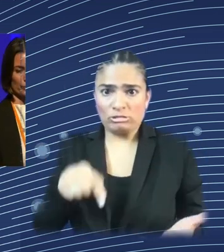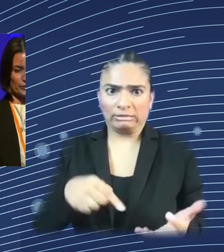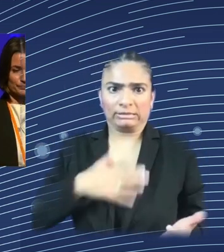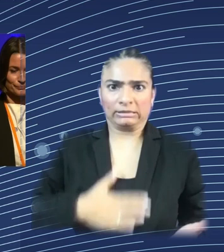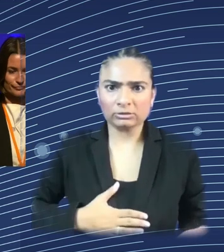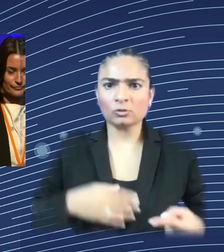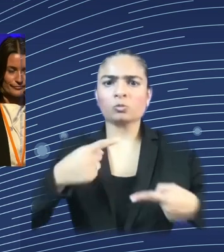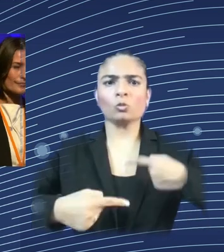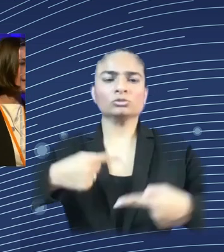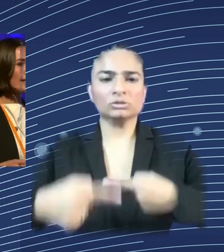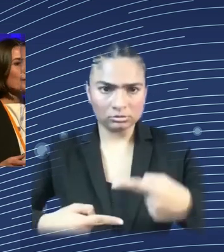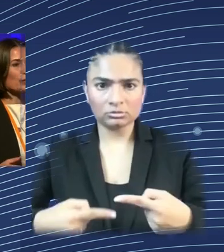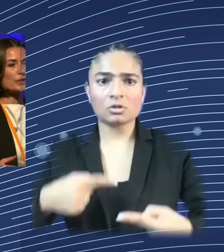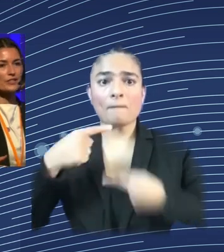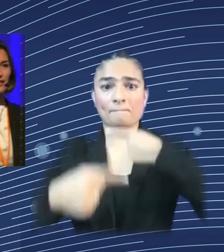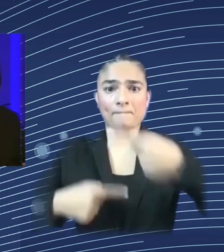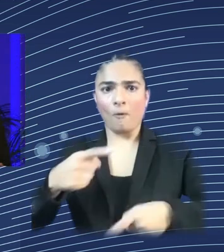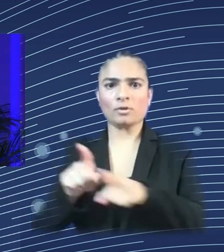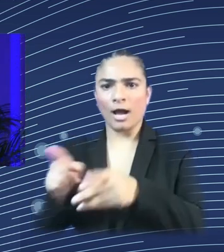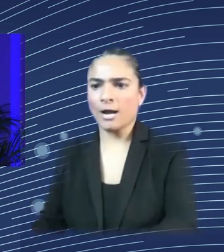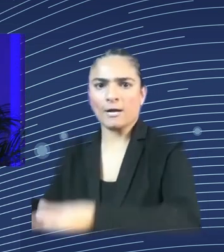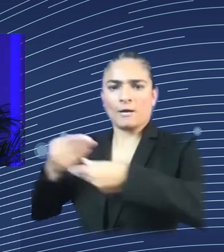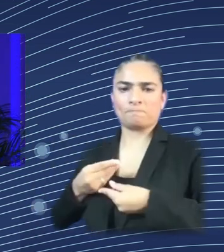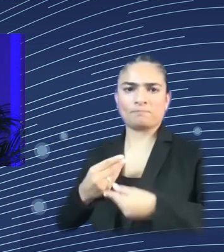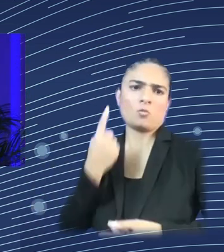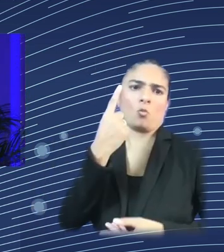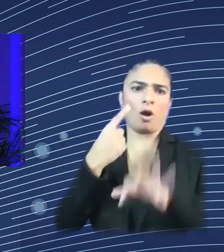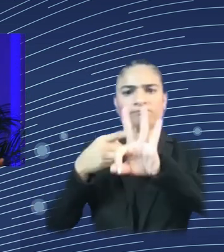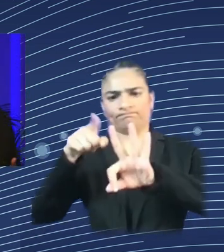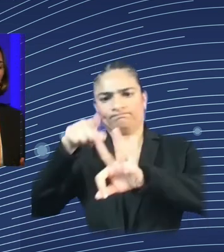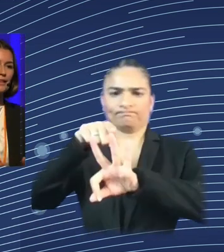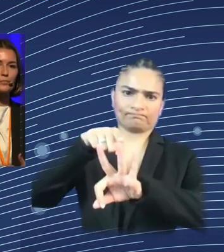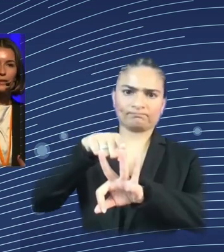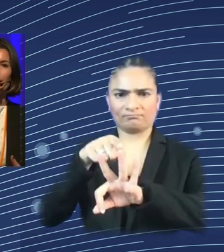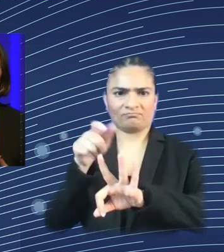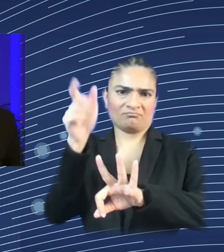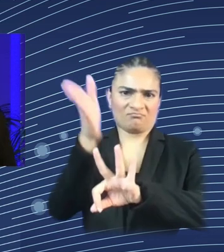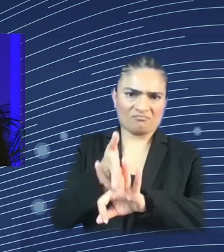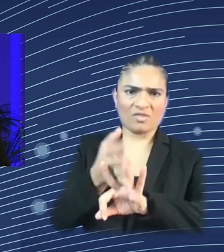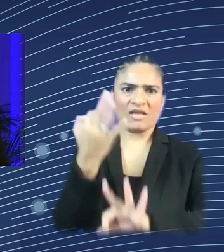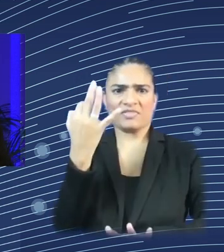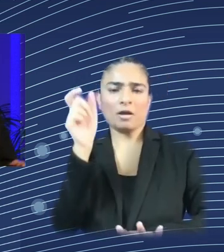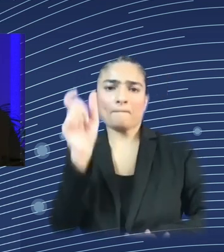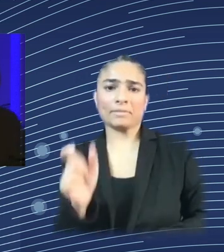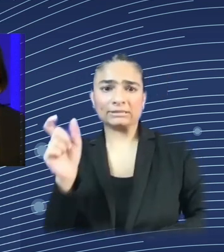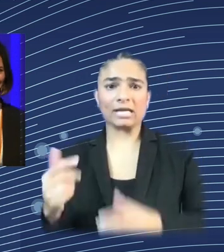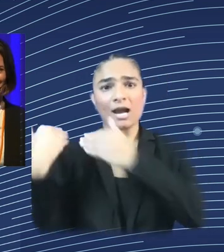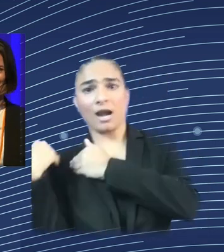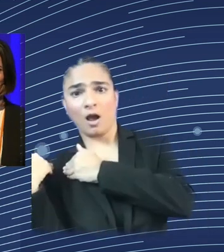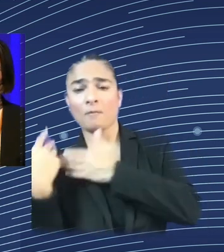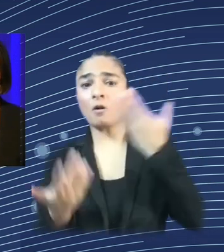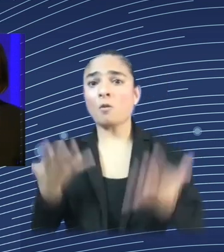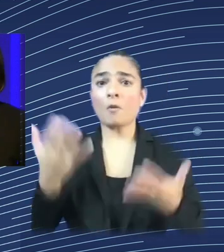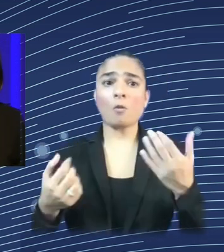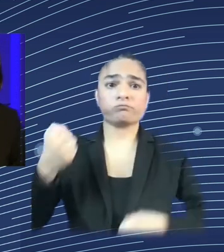at work. But we are seeing also that AI is now increasingly being implemented in the front end